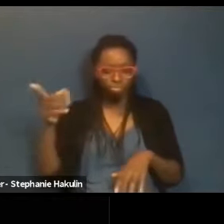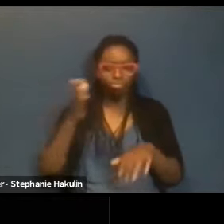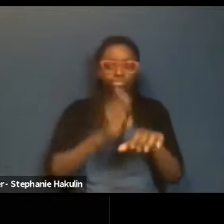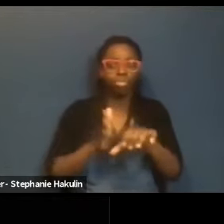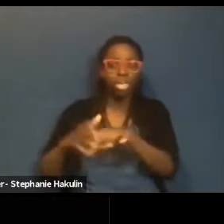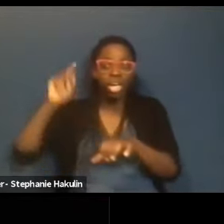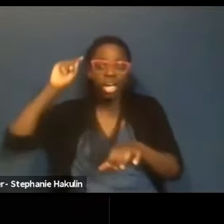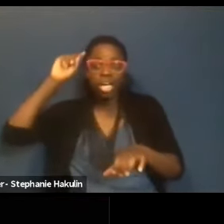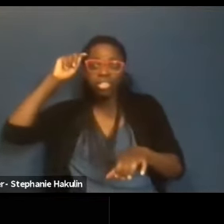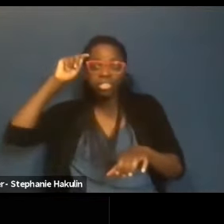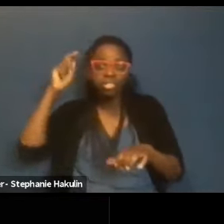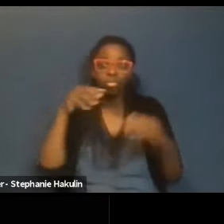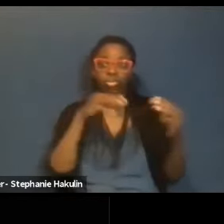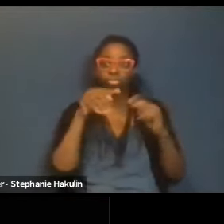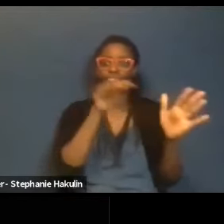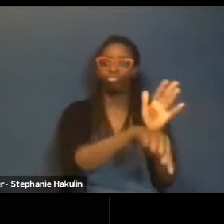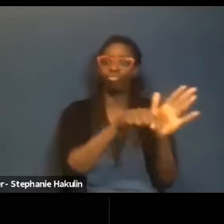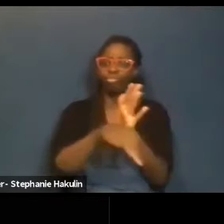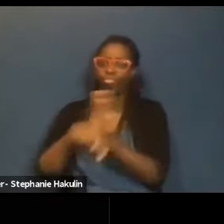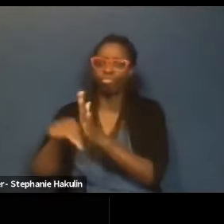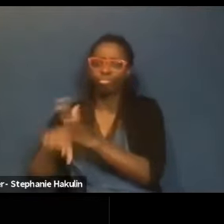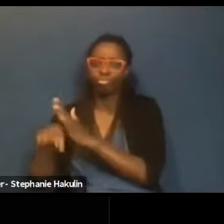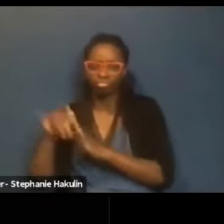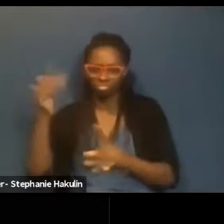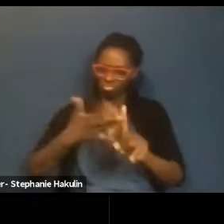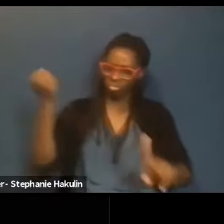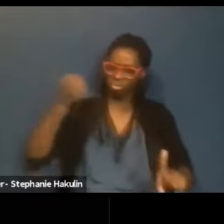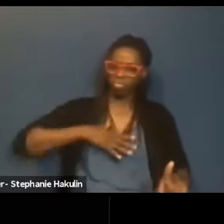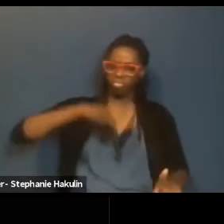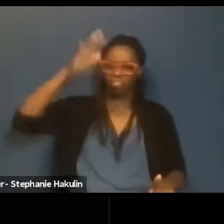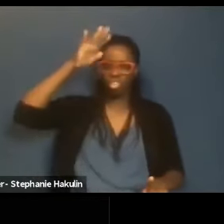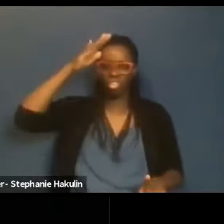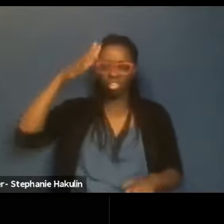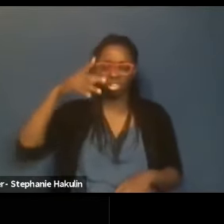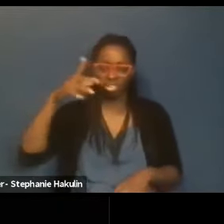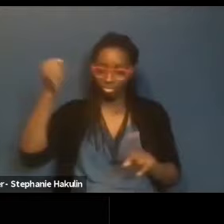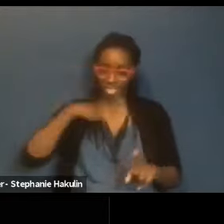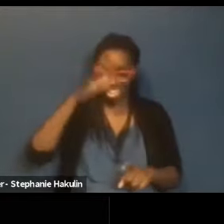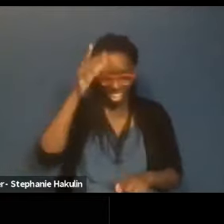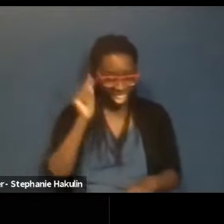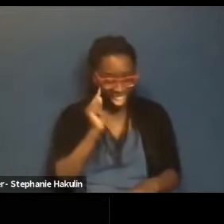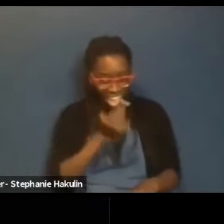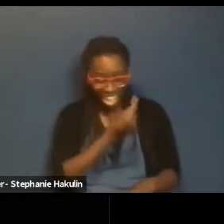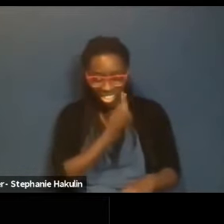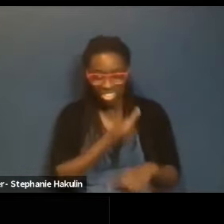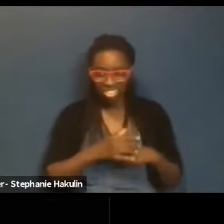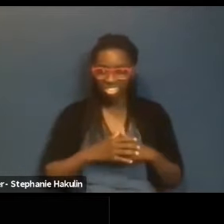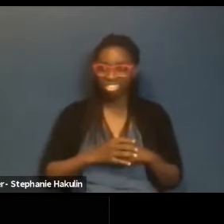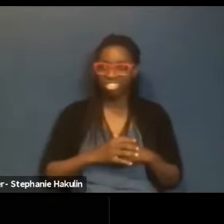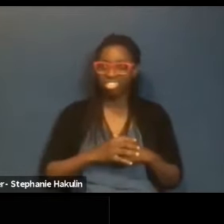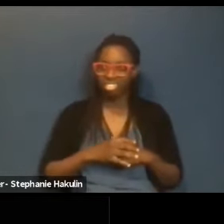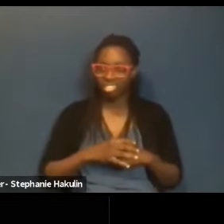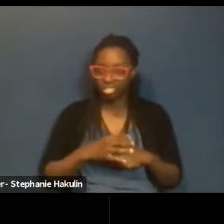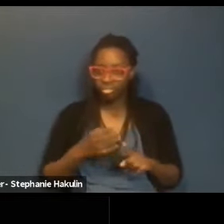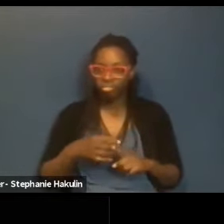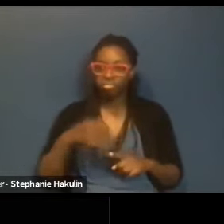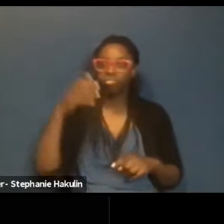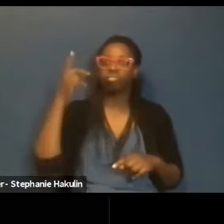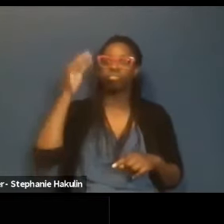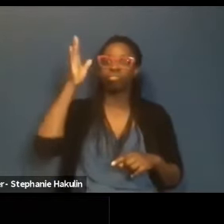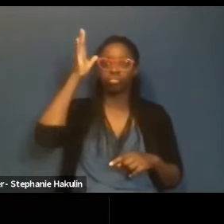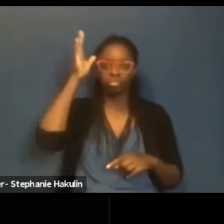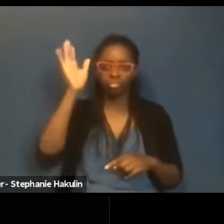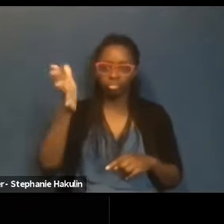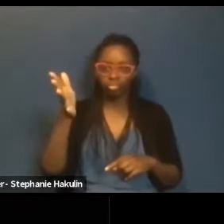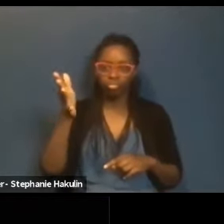grandfather's eyesight, left him with war-soaked memories of Amma, Abba, Bai. He attended